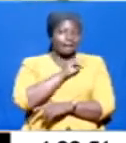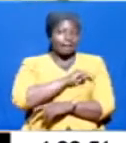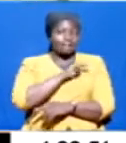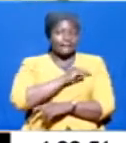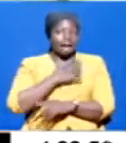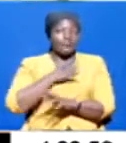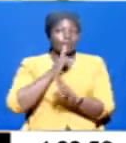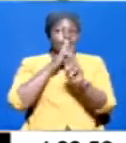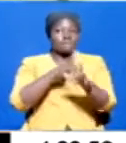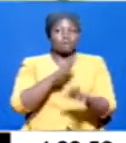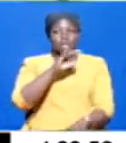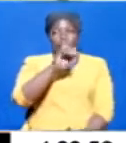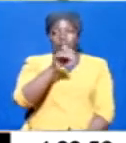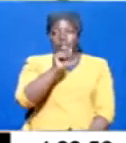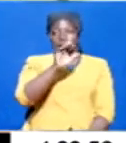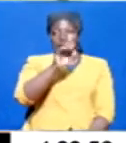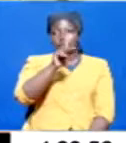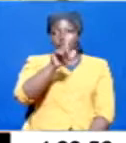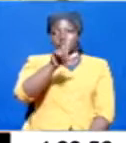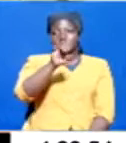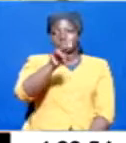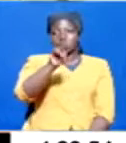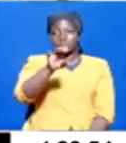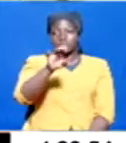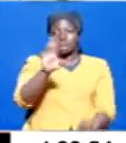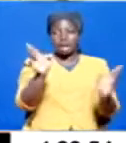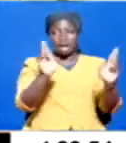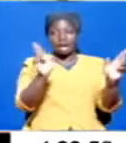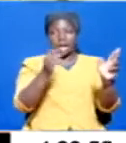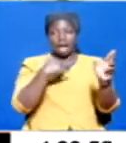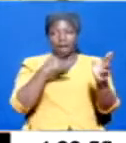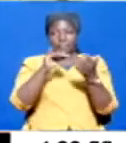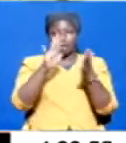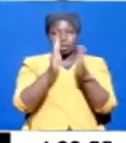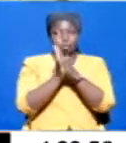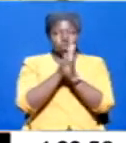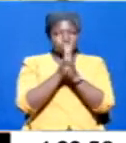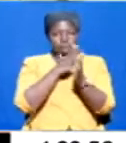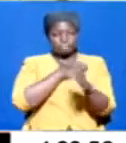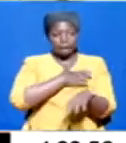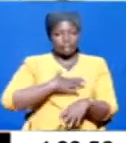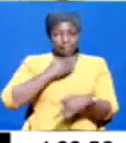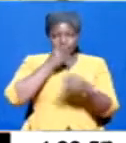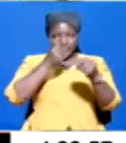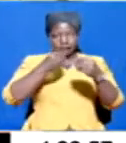standby and has more details. Jacqueline, bring us to speed.